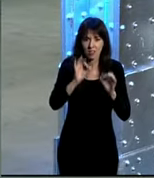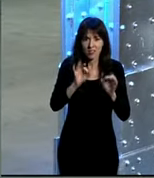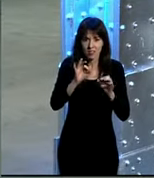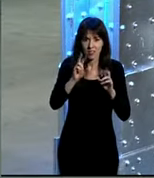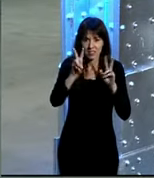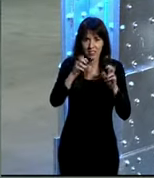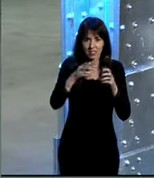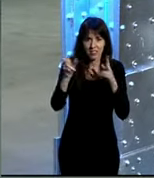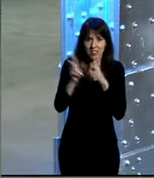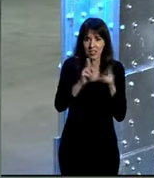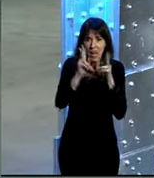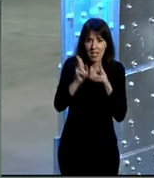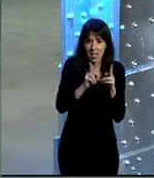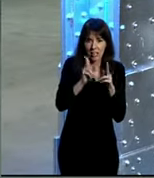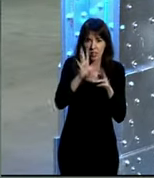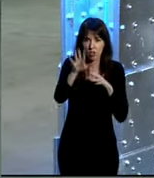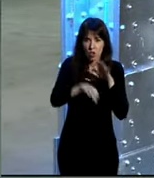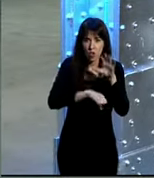festivals.